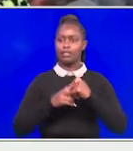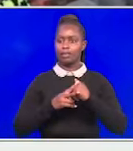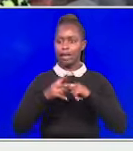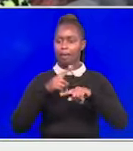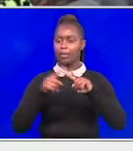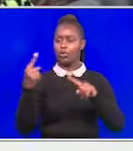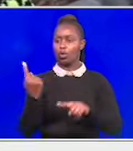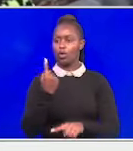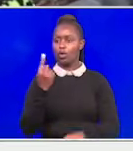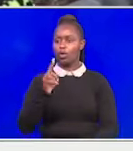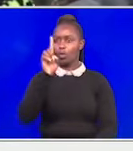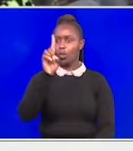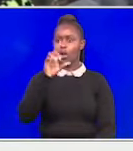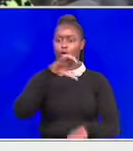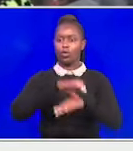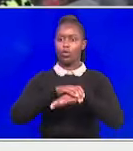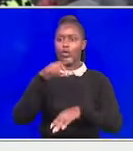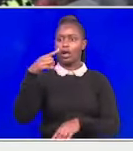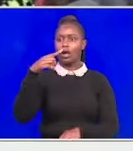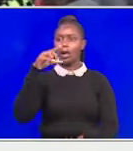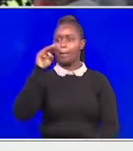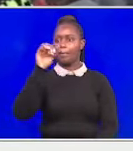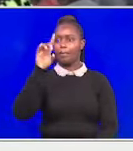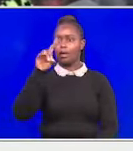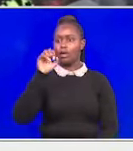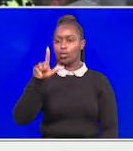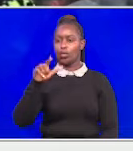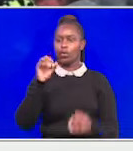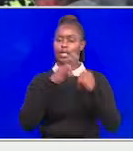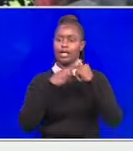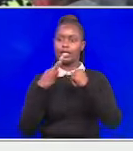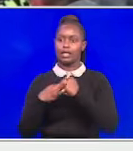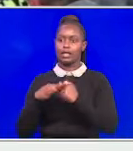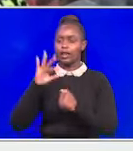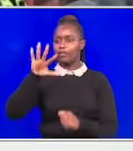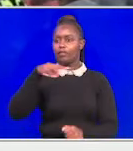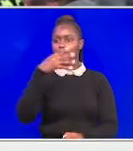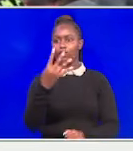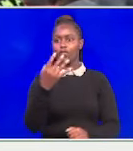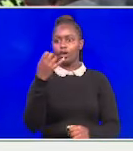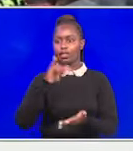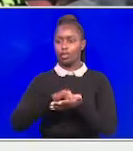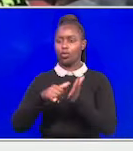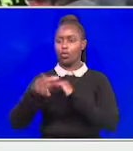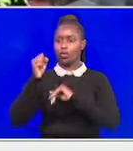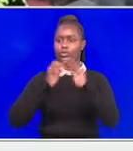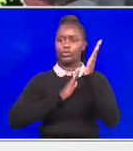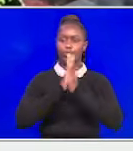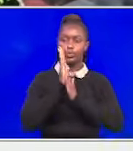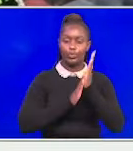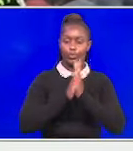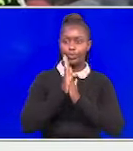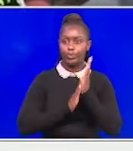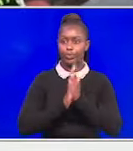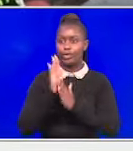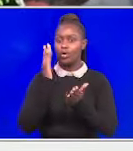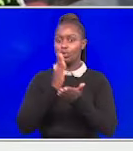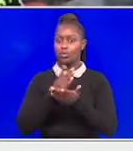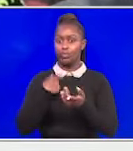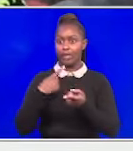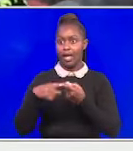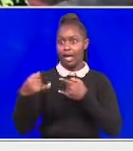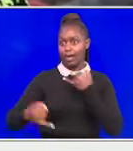one getting a medal, 88.54. It was fantastic. I really enjoyed